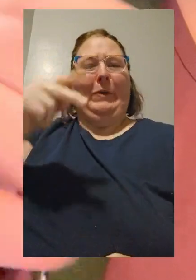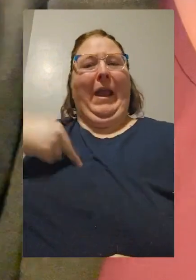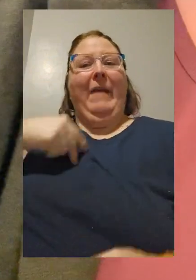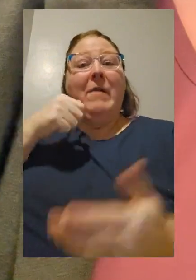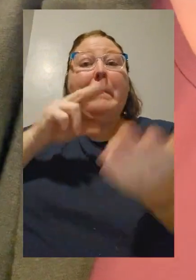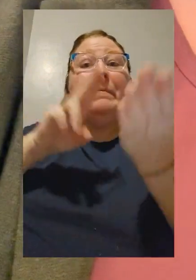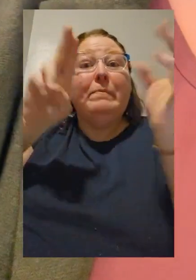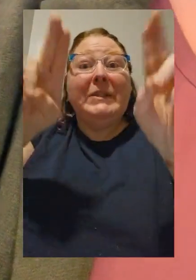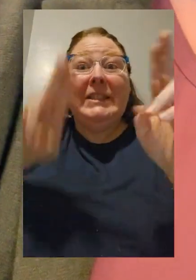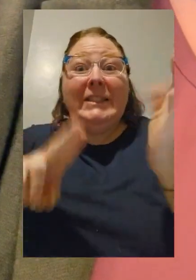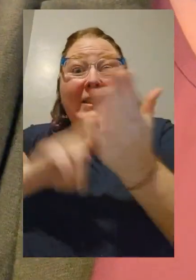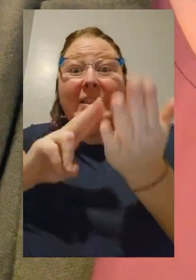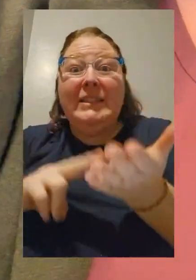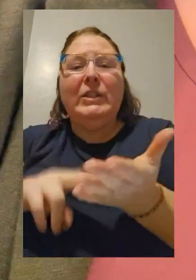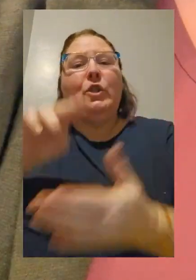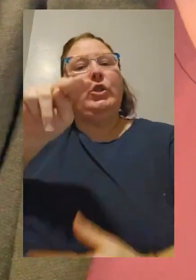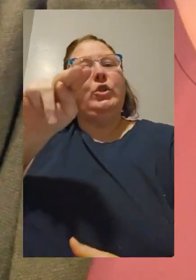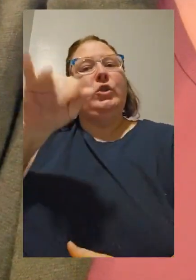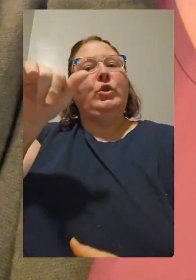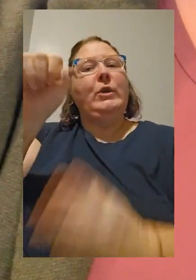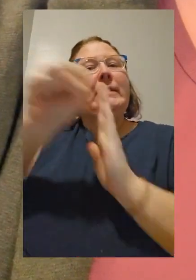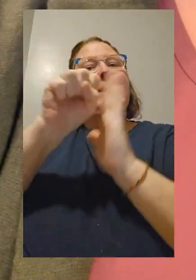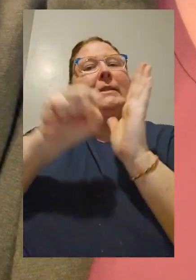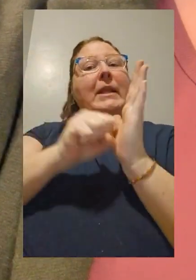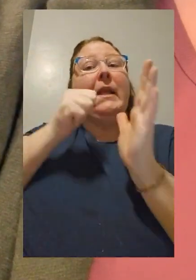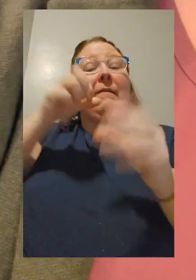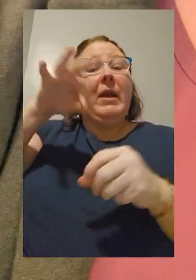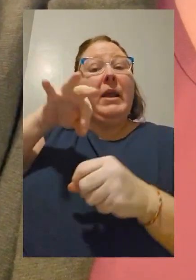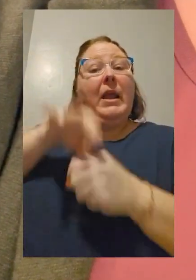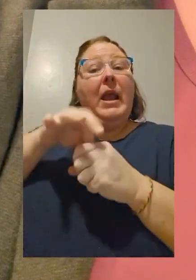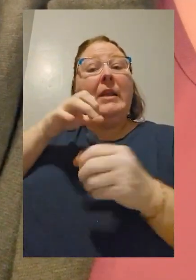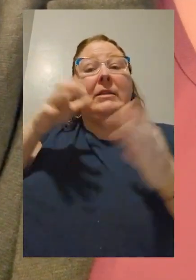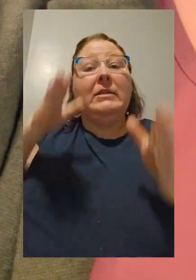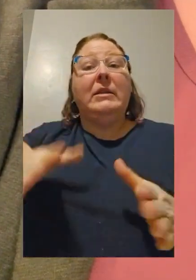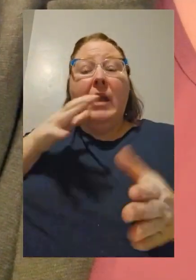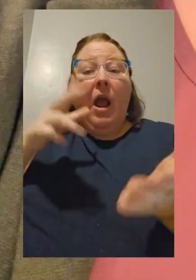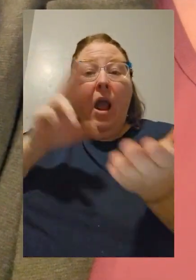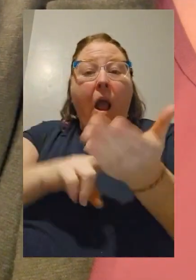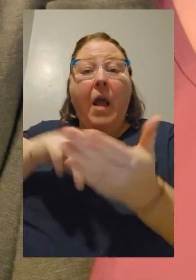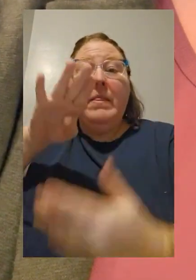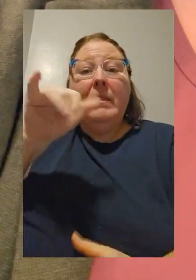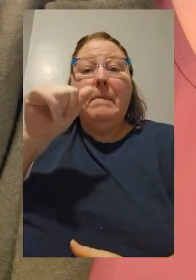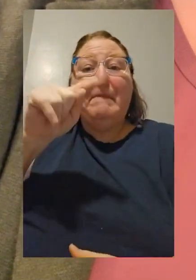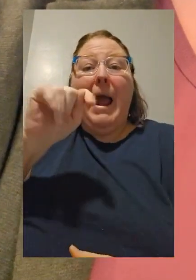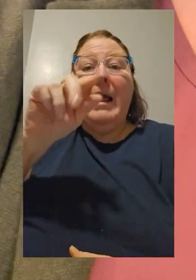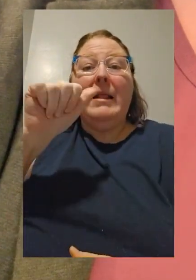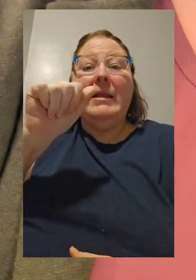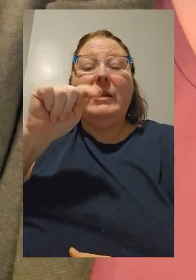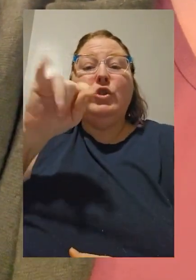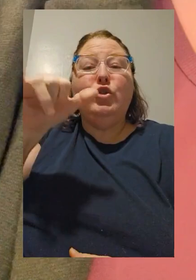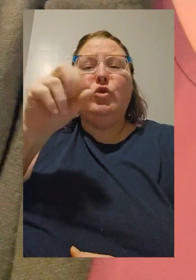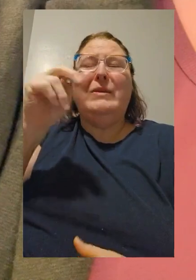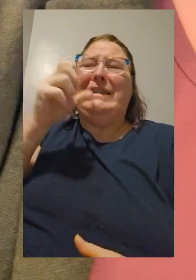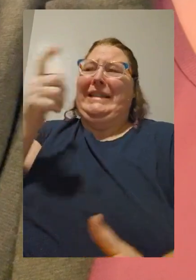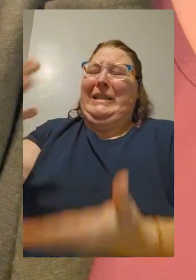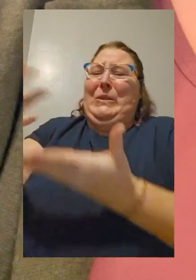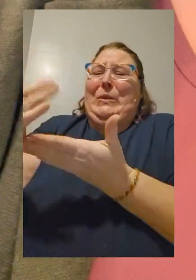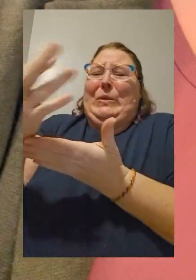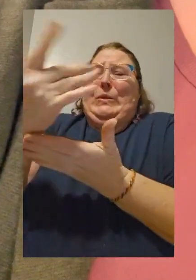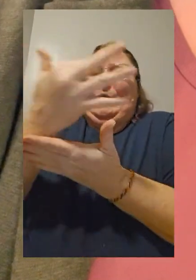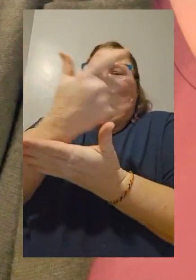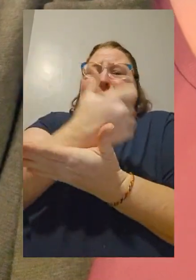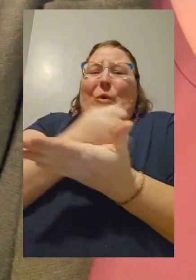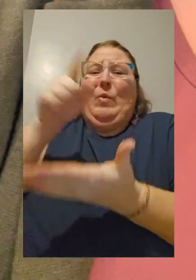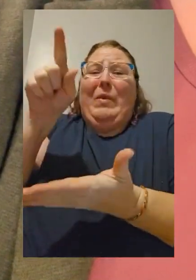you? It's called petitioning. So here in New York State, in order to have a candidate's name appear on the Democratic ballot this June, we need to